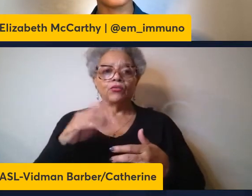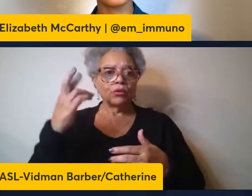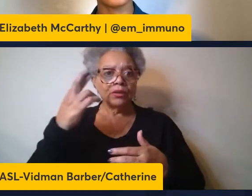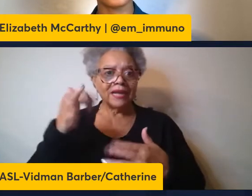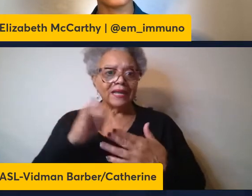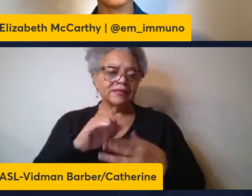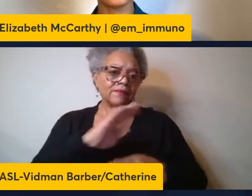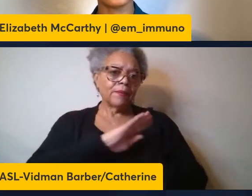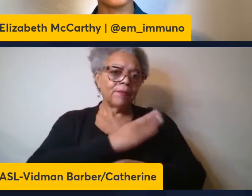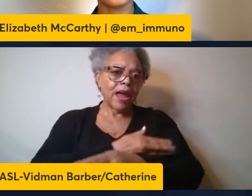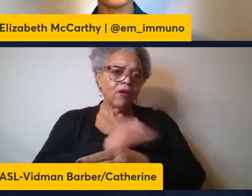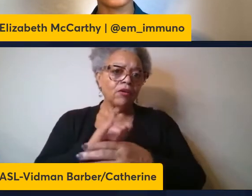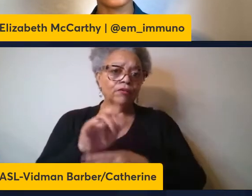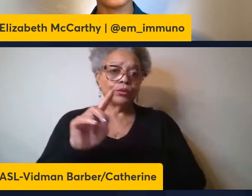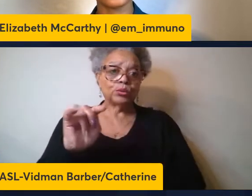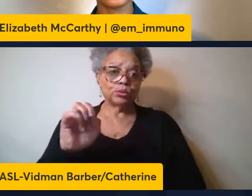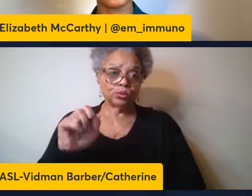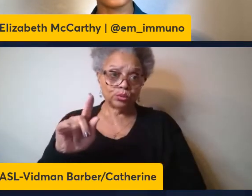that.